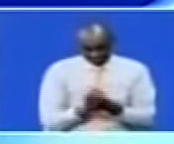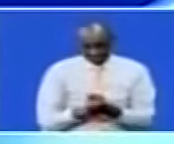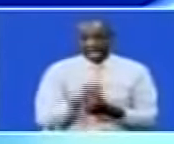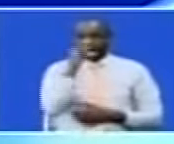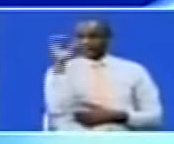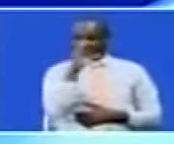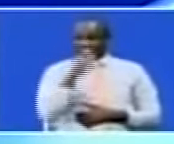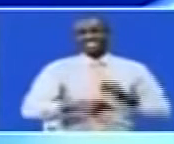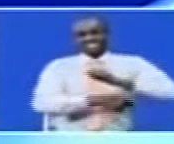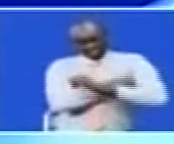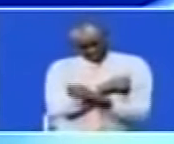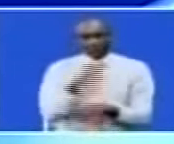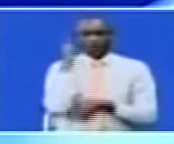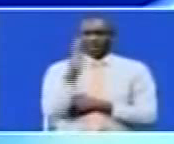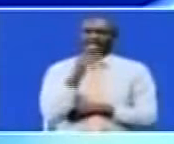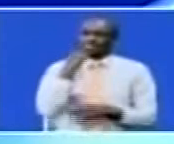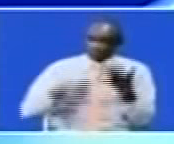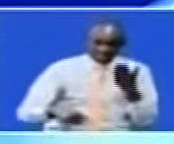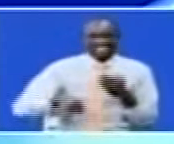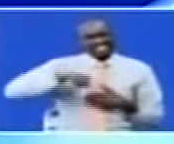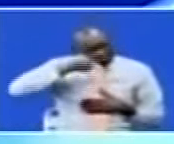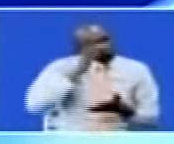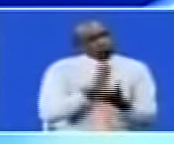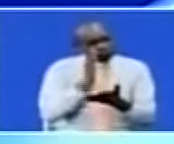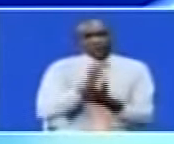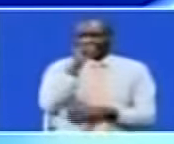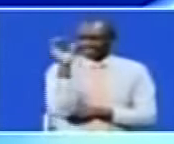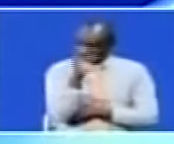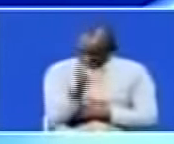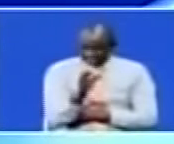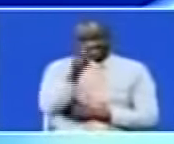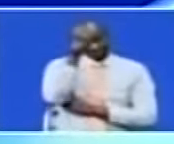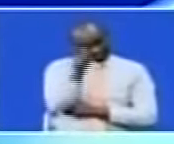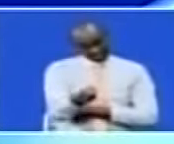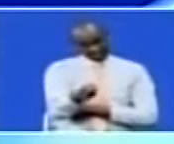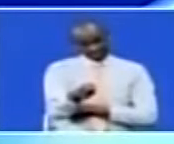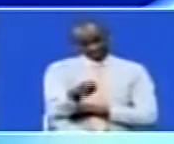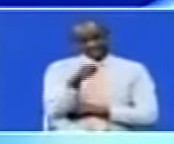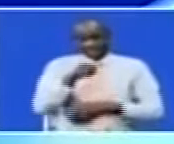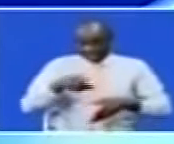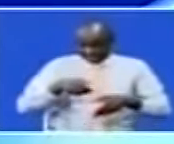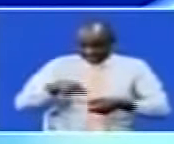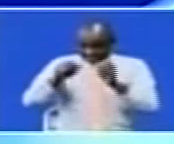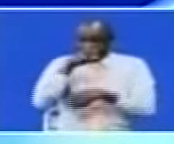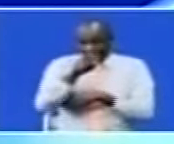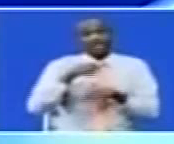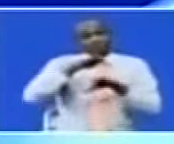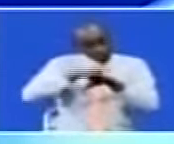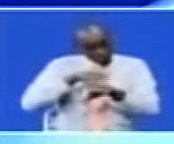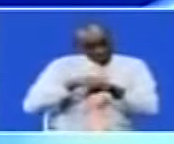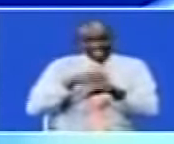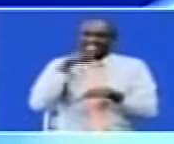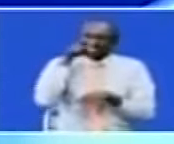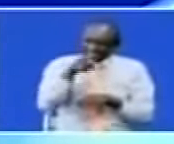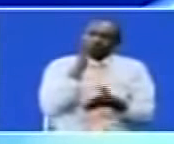Chief Prosecutor Fatou Bensouda has stated that although the ICC justice system grinds slowly, it